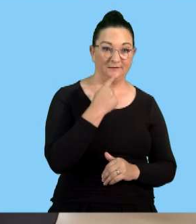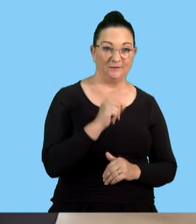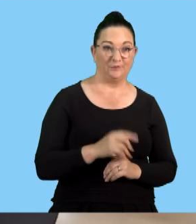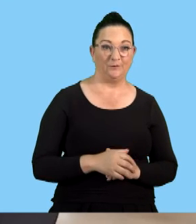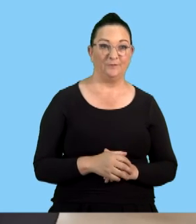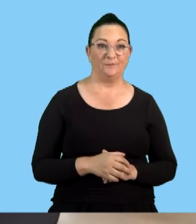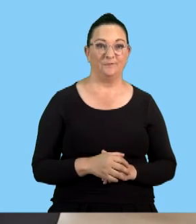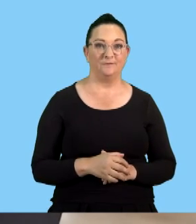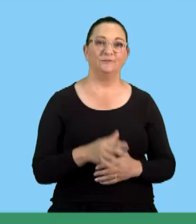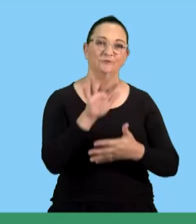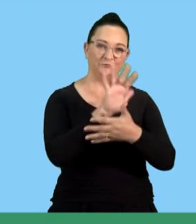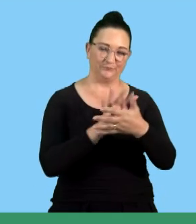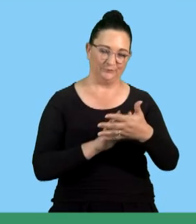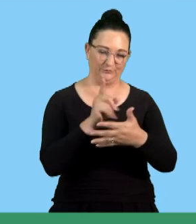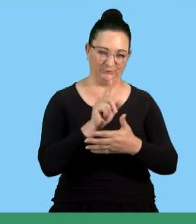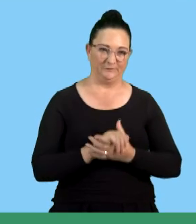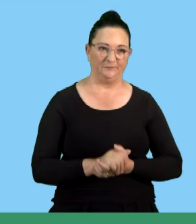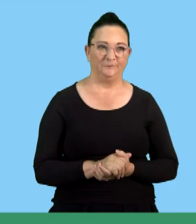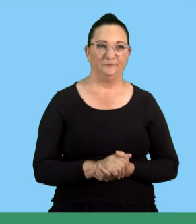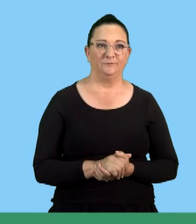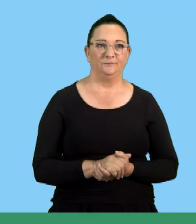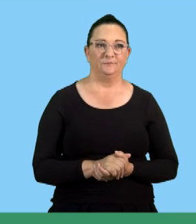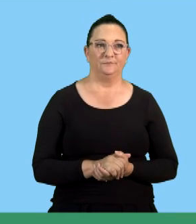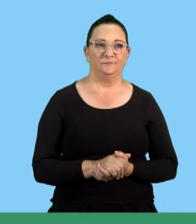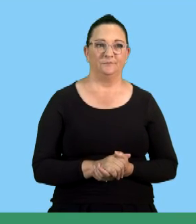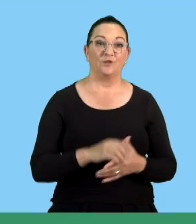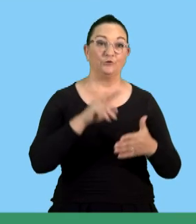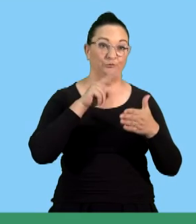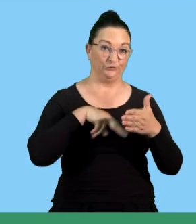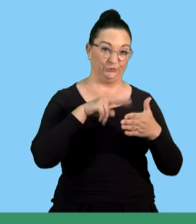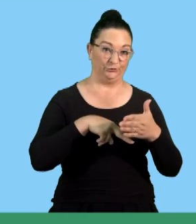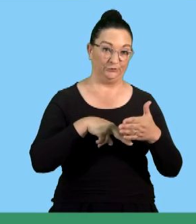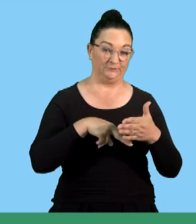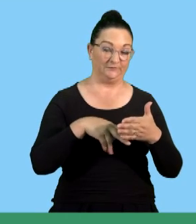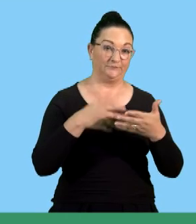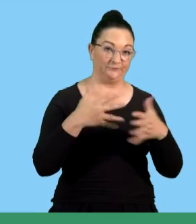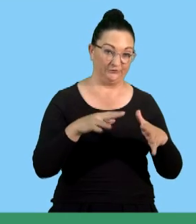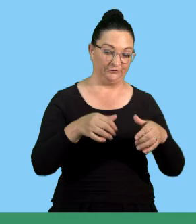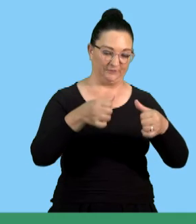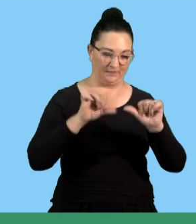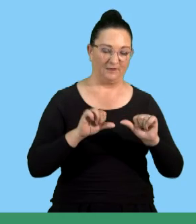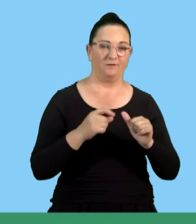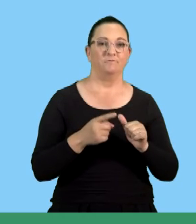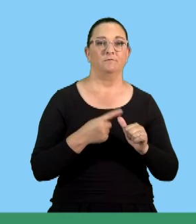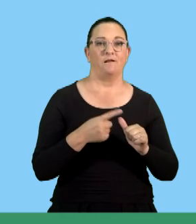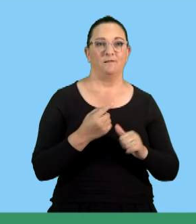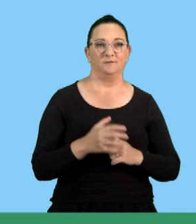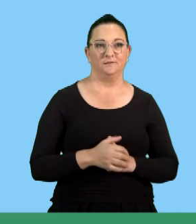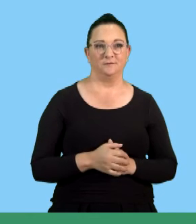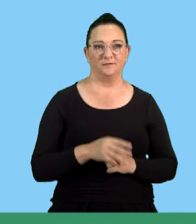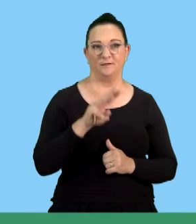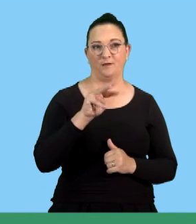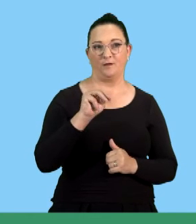starting off with the scenario. It says here, read the scenario below and answer the questions that follow. The scenario is about